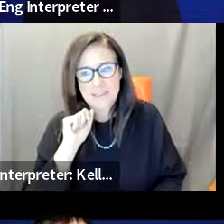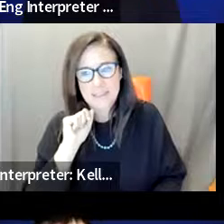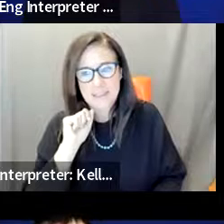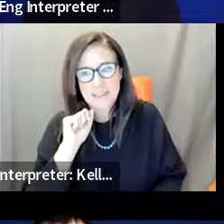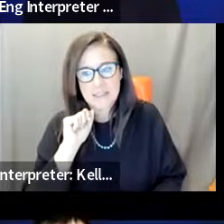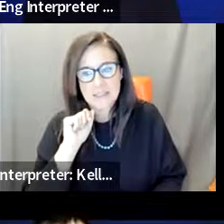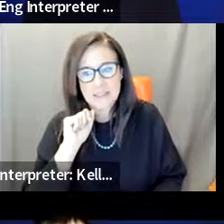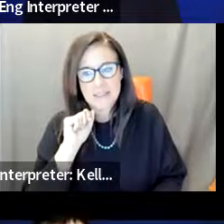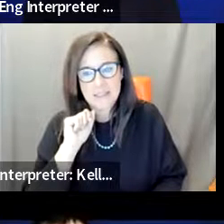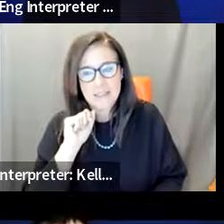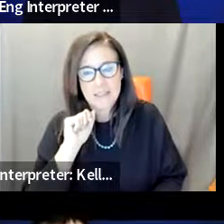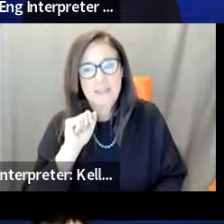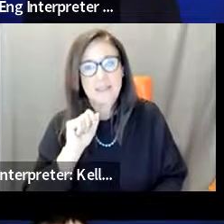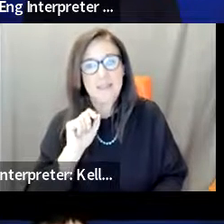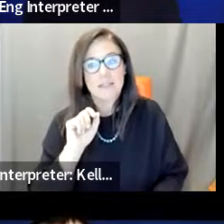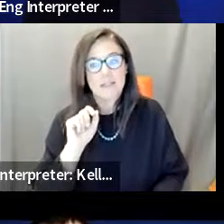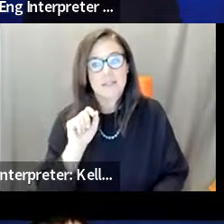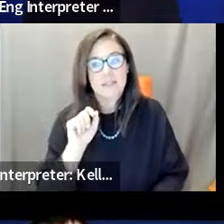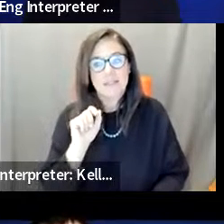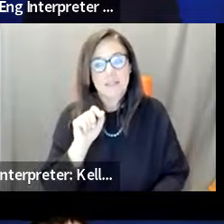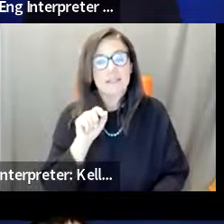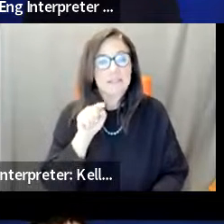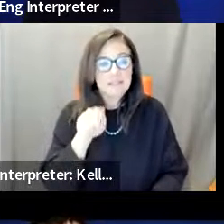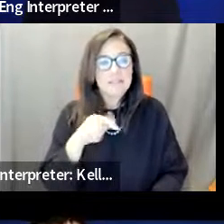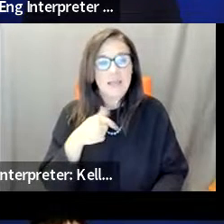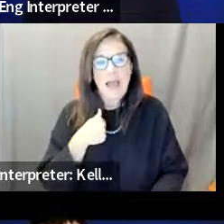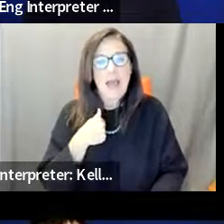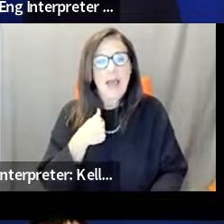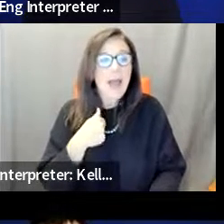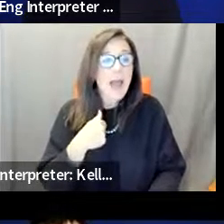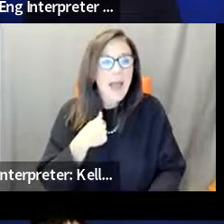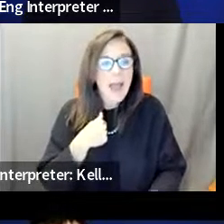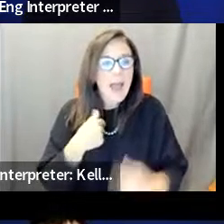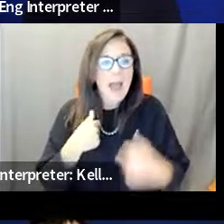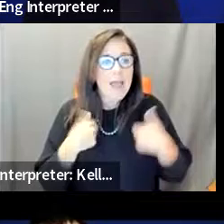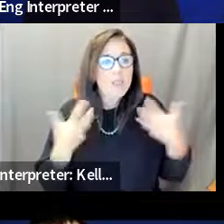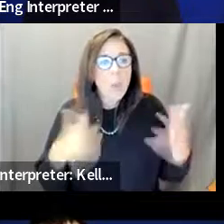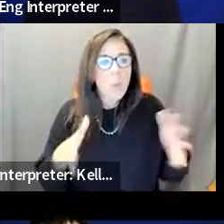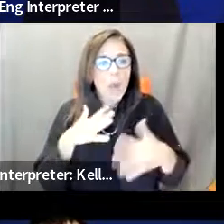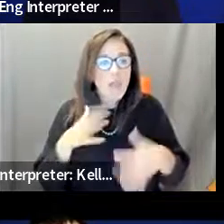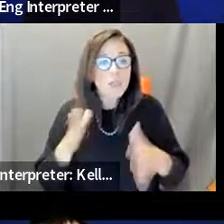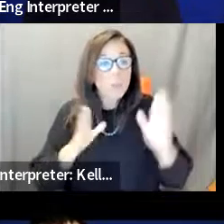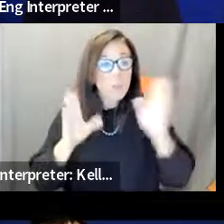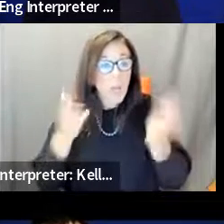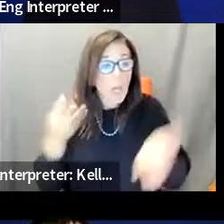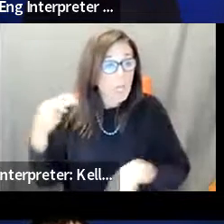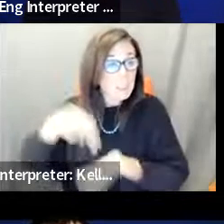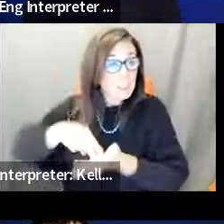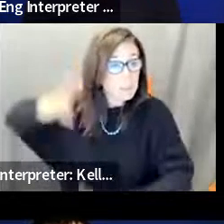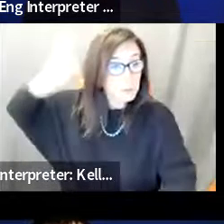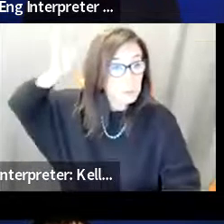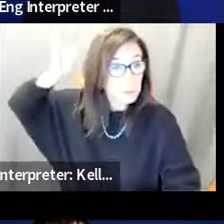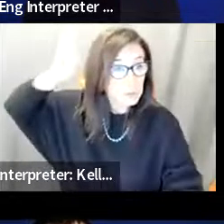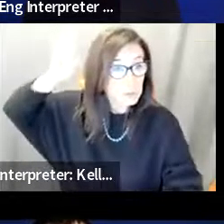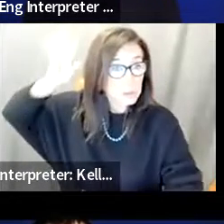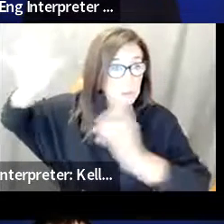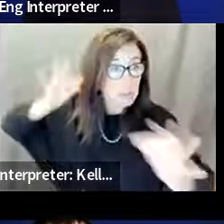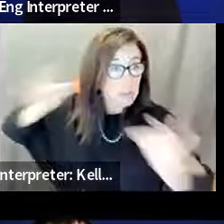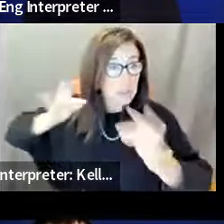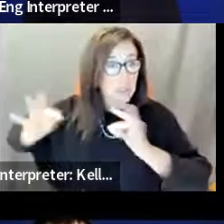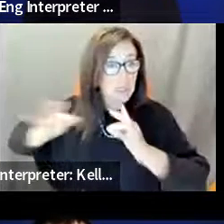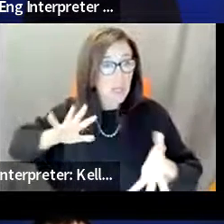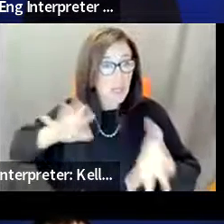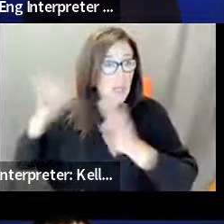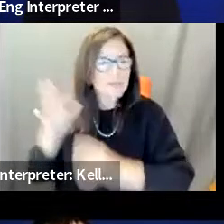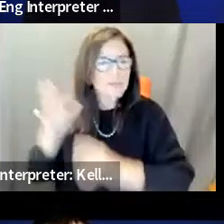Yeah, so you don't want to make sort of like a big pitch. You just want to know information for the future, which is fine.